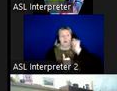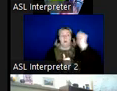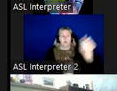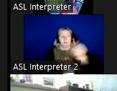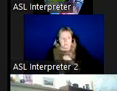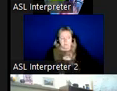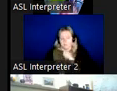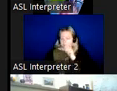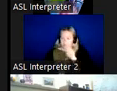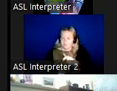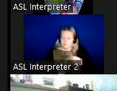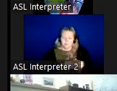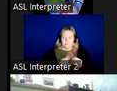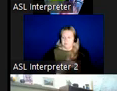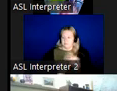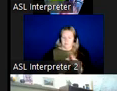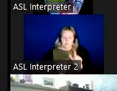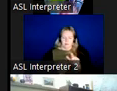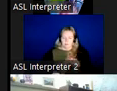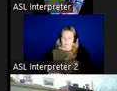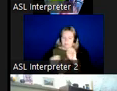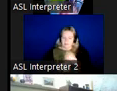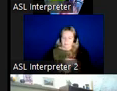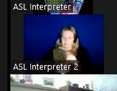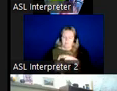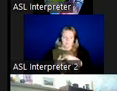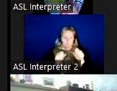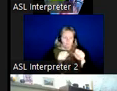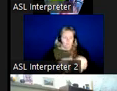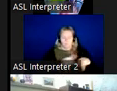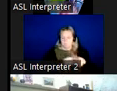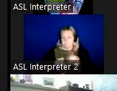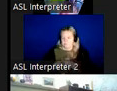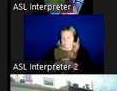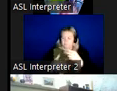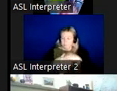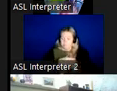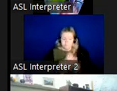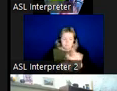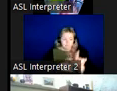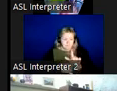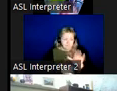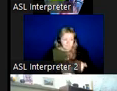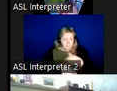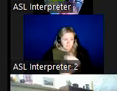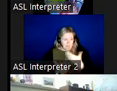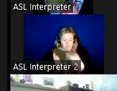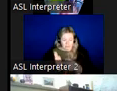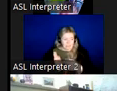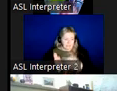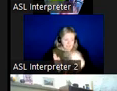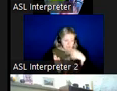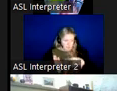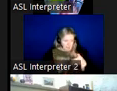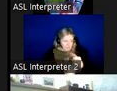So you just have to basically notify your local library about which item you want to request, and then they'll be able to request